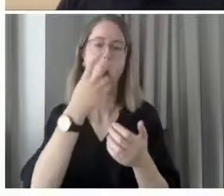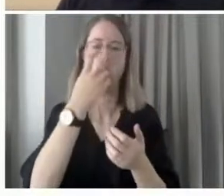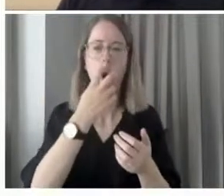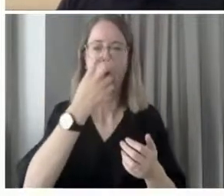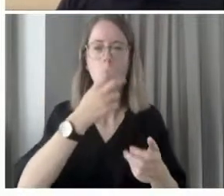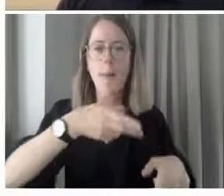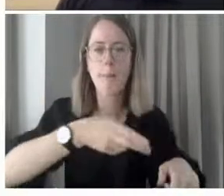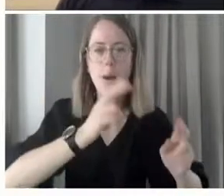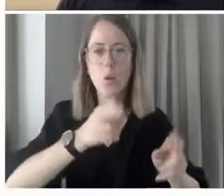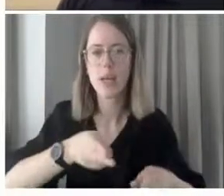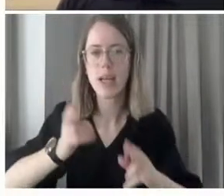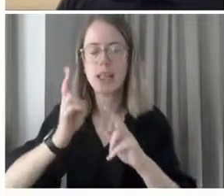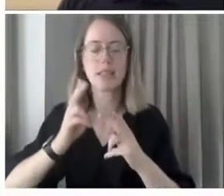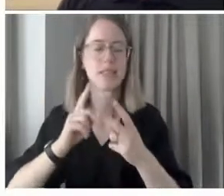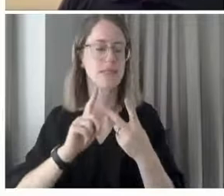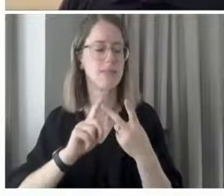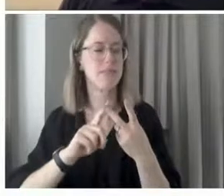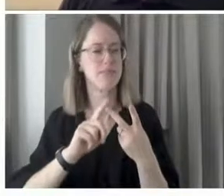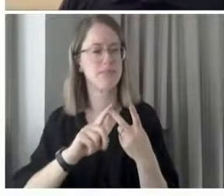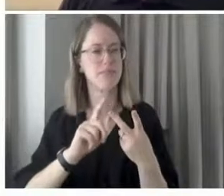be, you know,